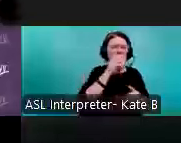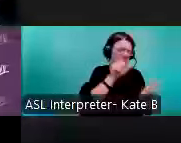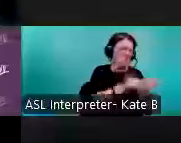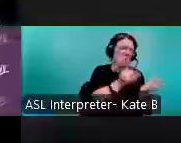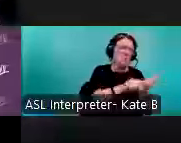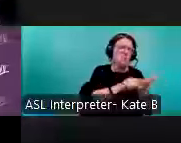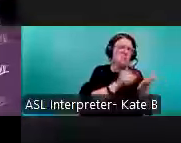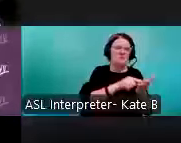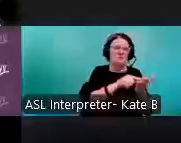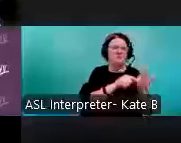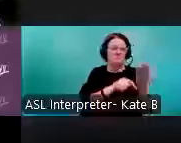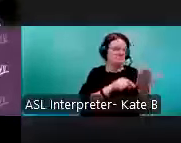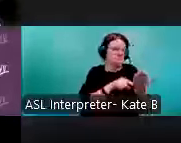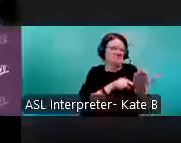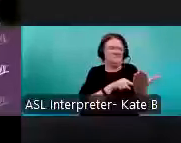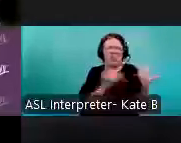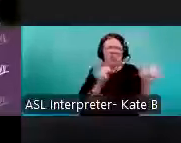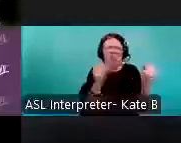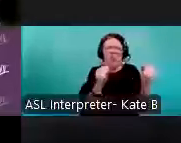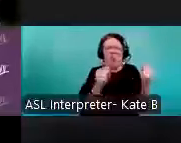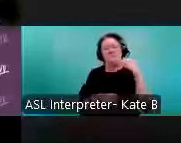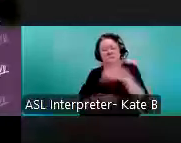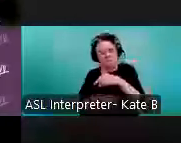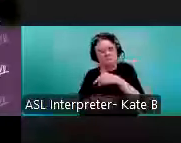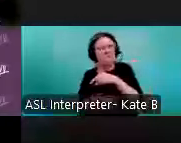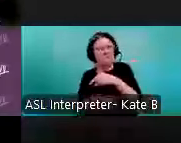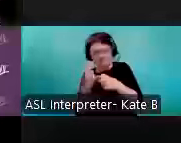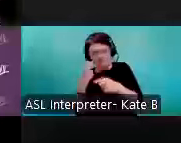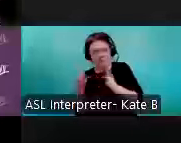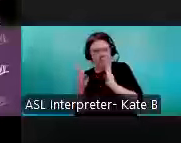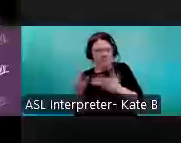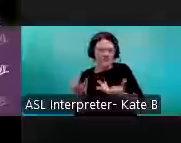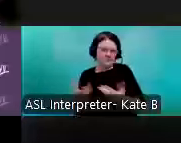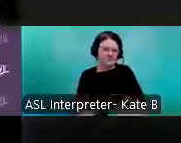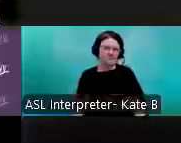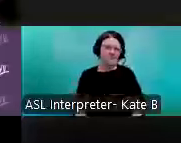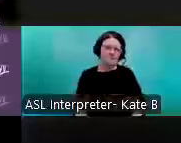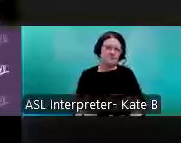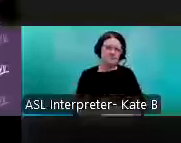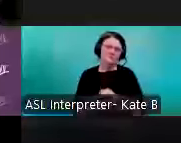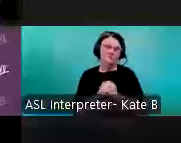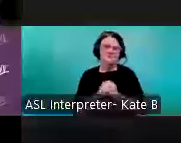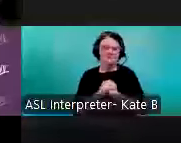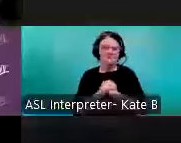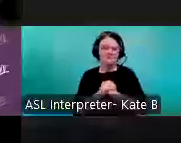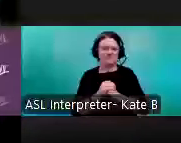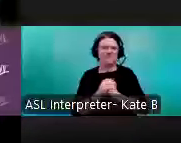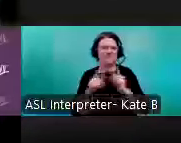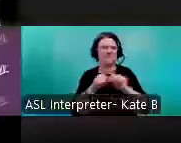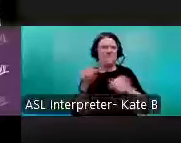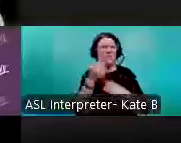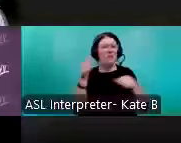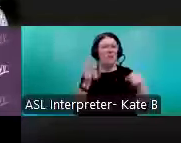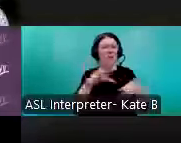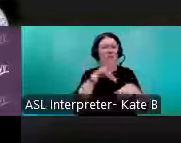of these organizations send. Those are maybe more likely to end up in my recycle bin right away. But there's a whole bunch of other ways to